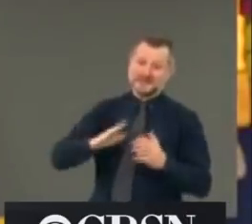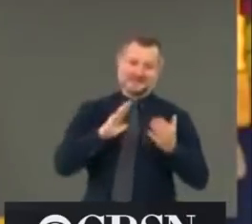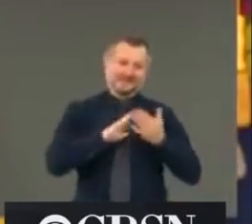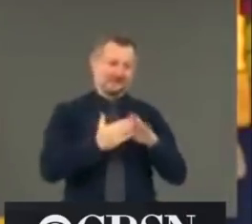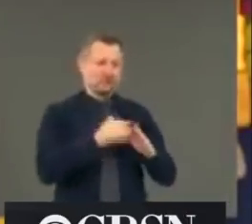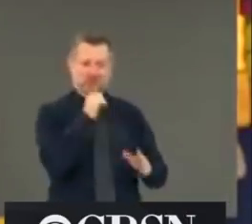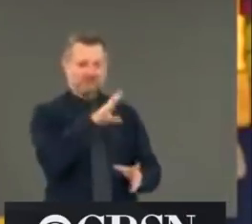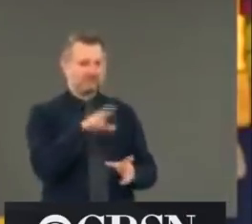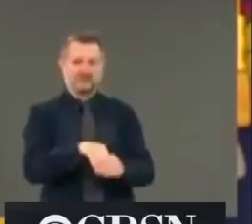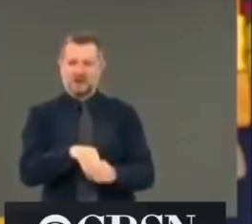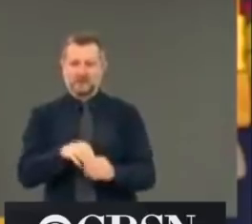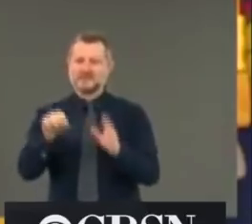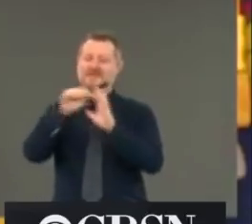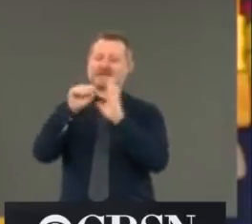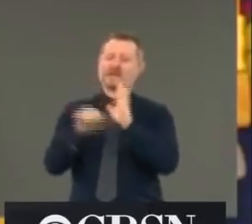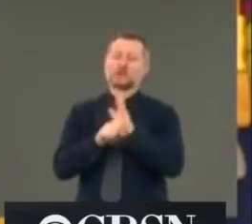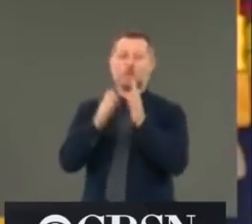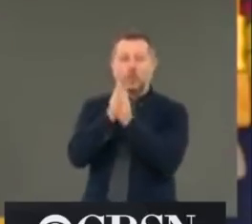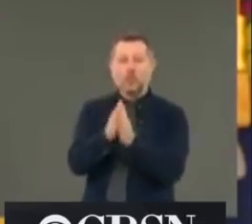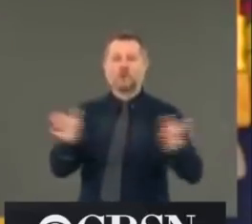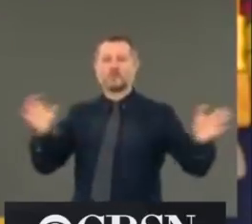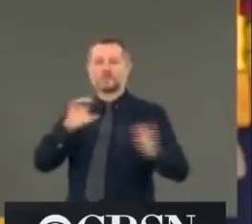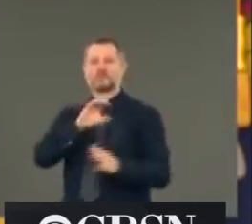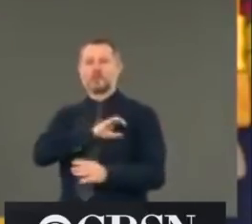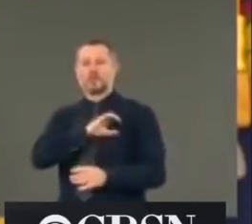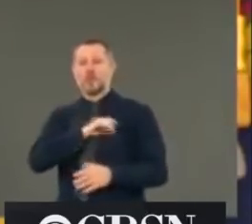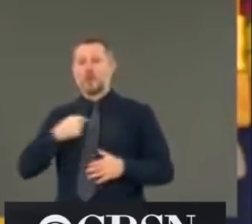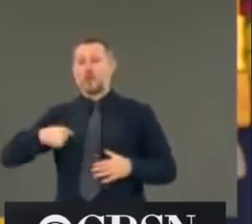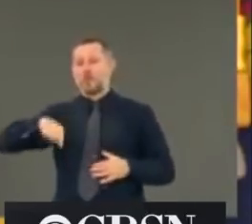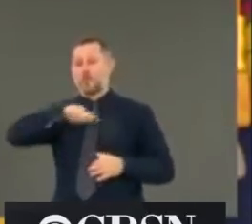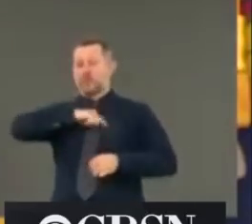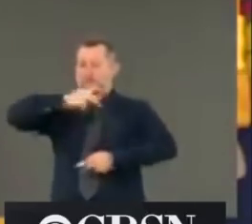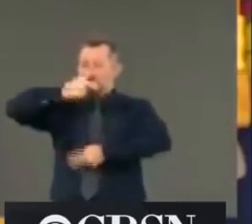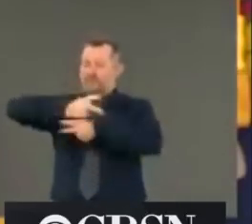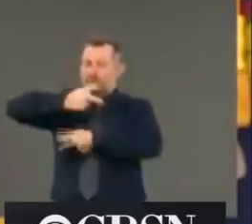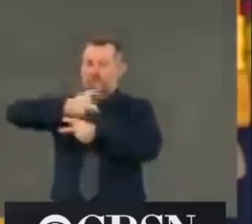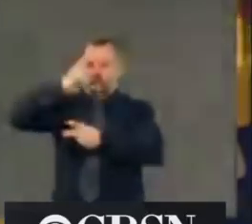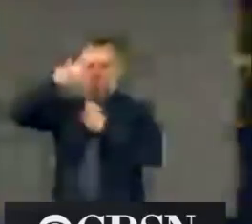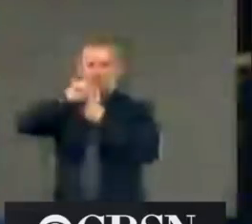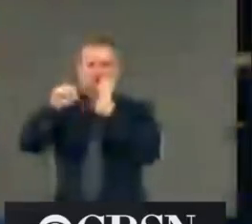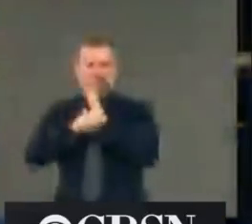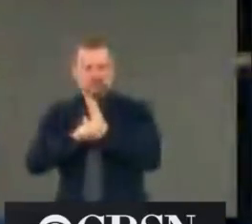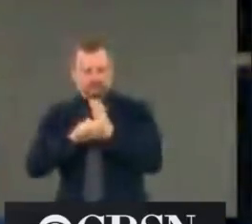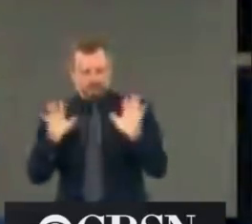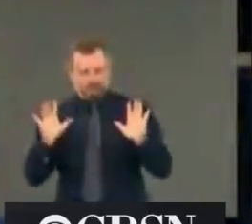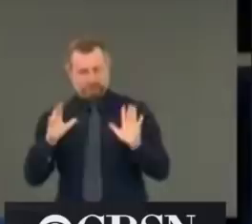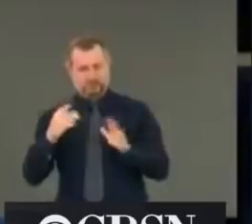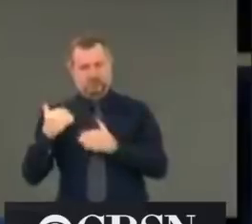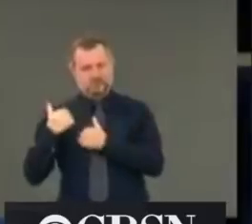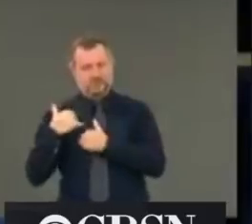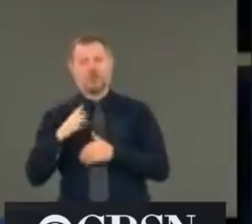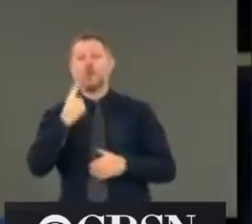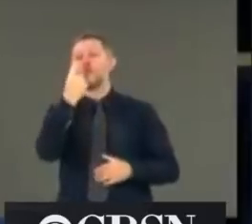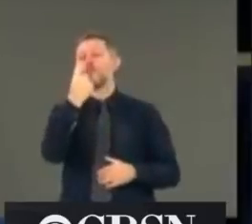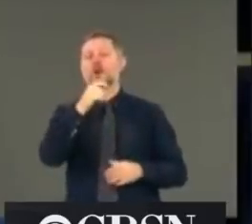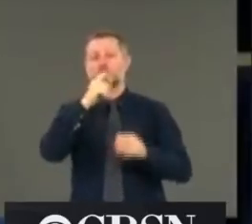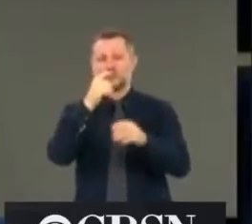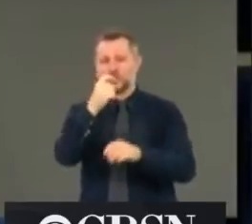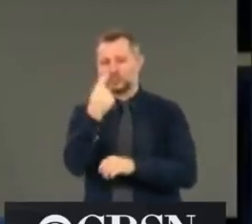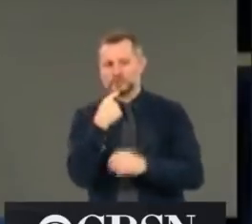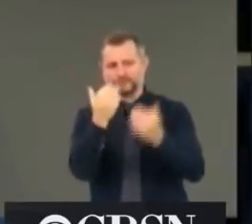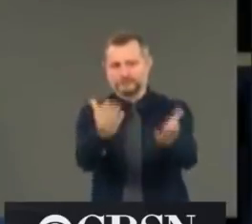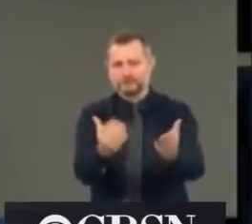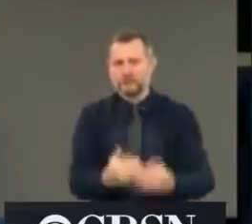statewide, but that we will do ourselves. Let's take one more, please. On the